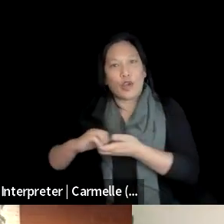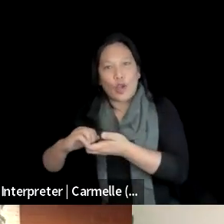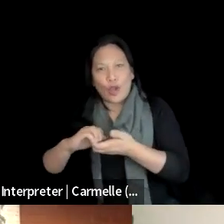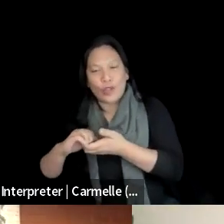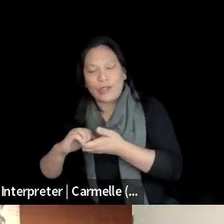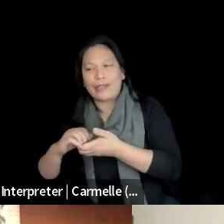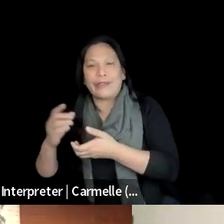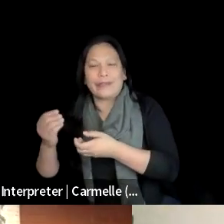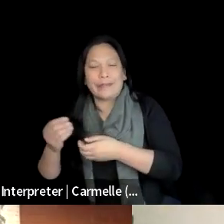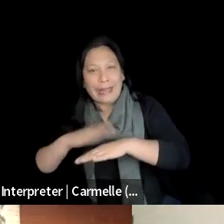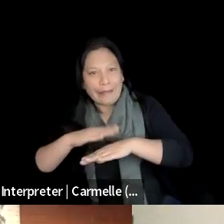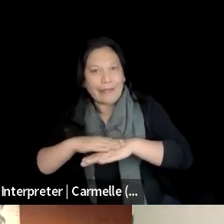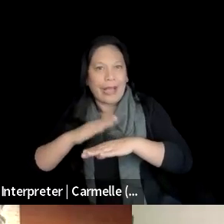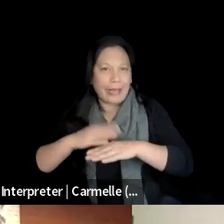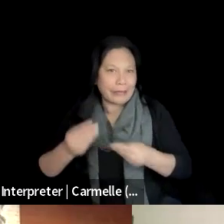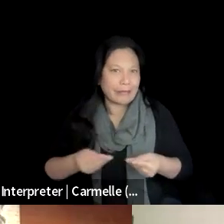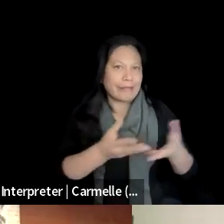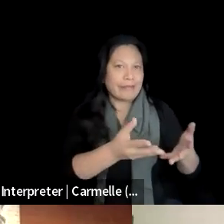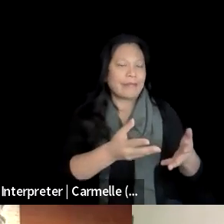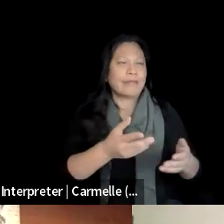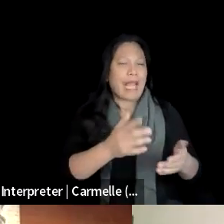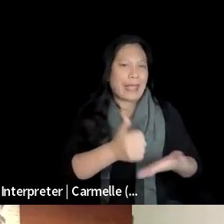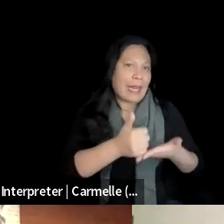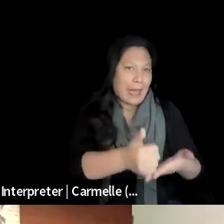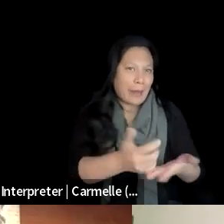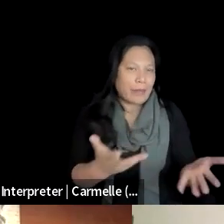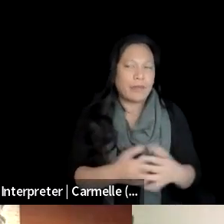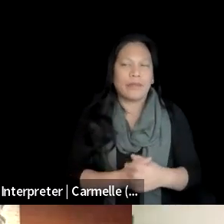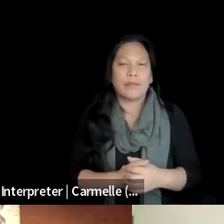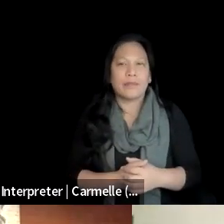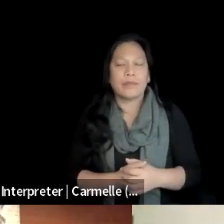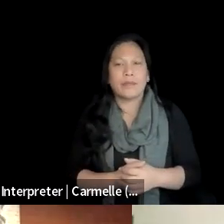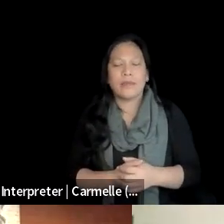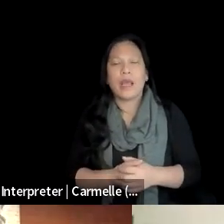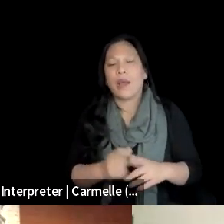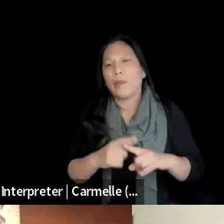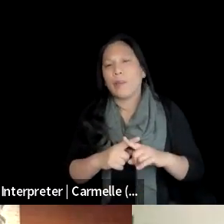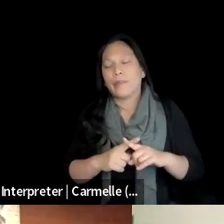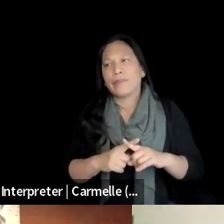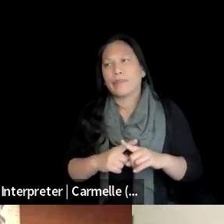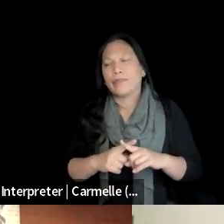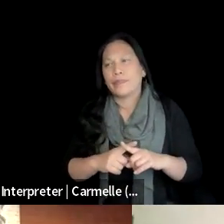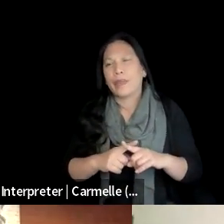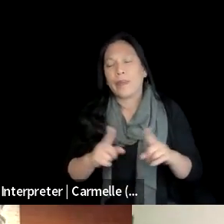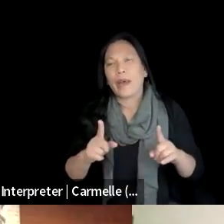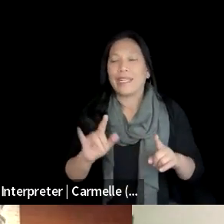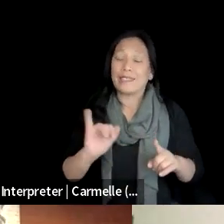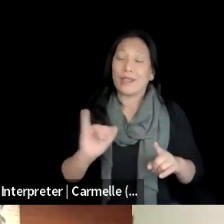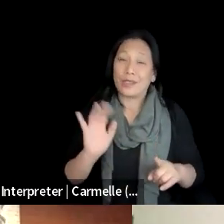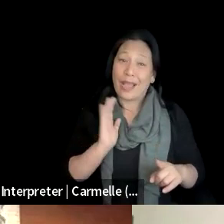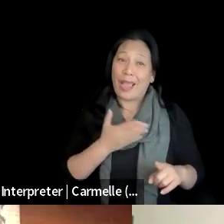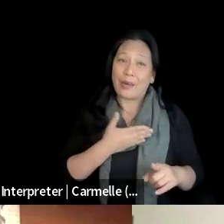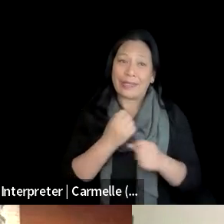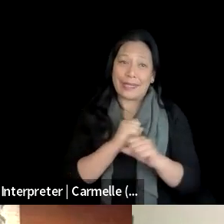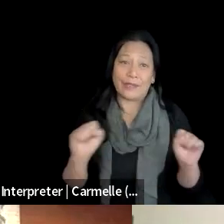So we're talking about status, we're talking about, but we're talking about our own sense of safety as the leader of the